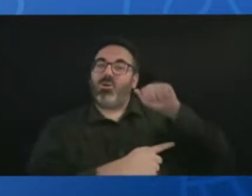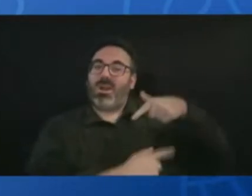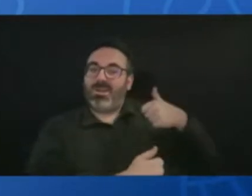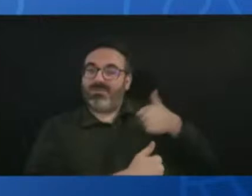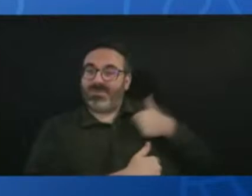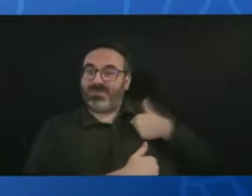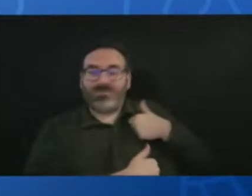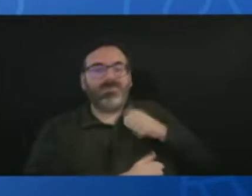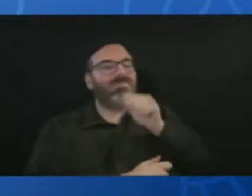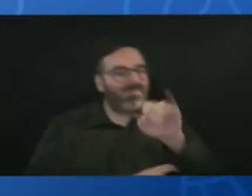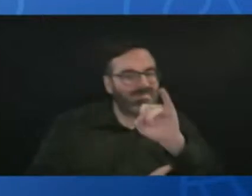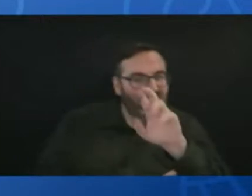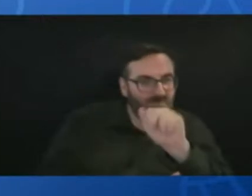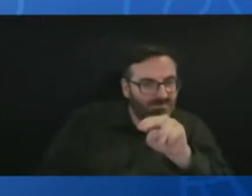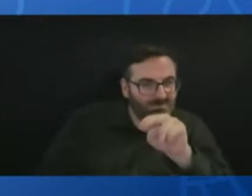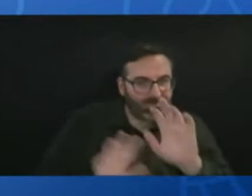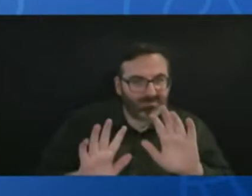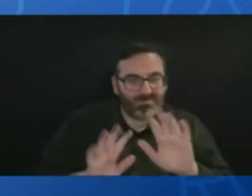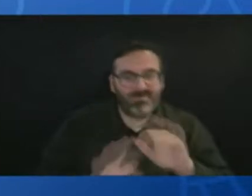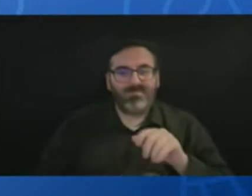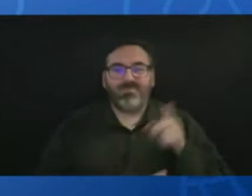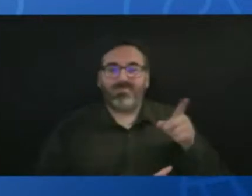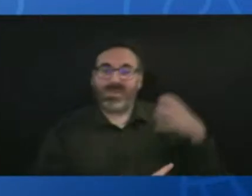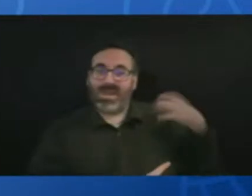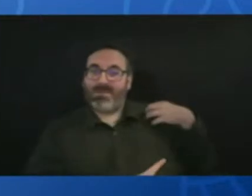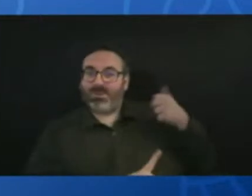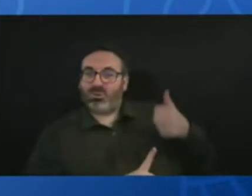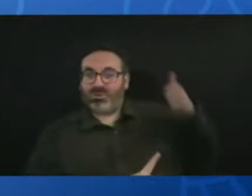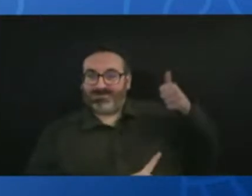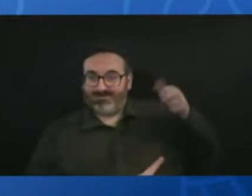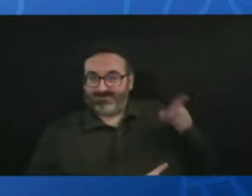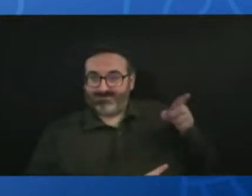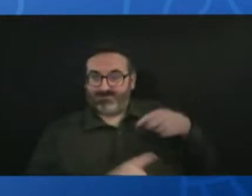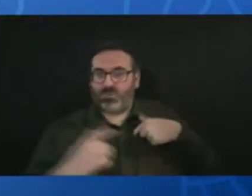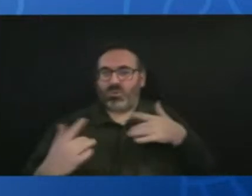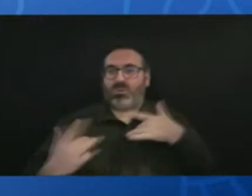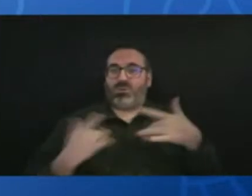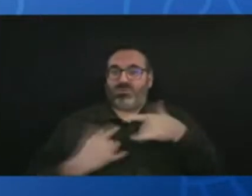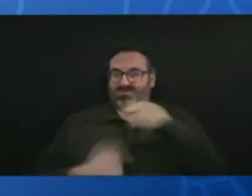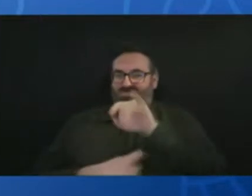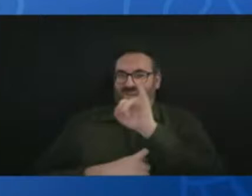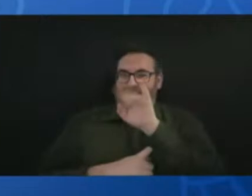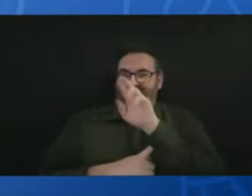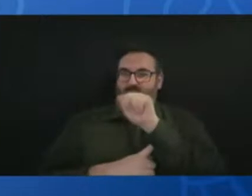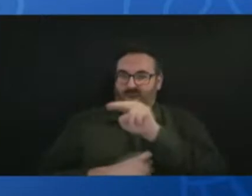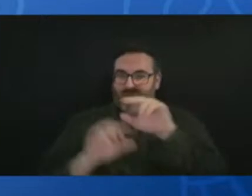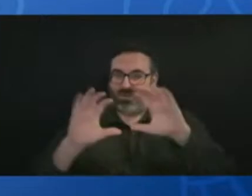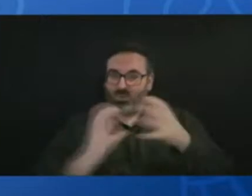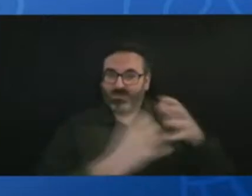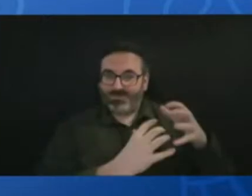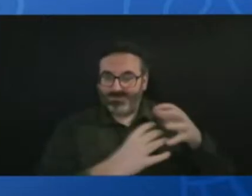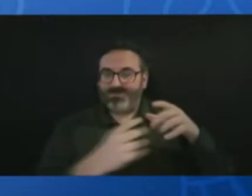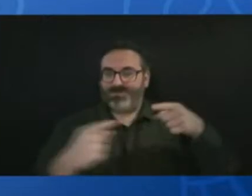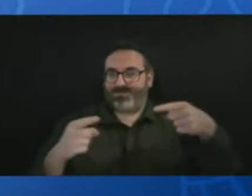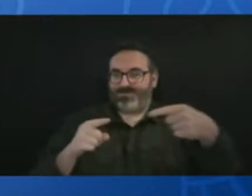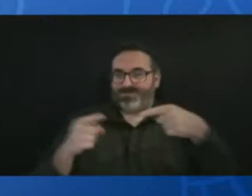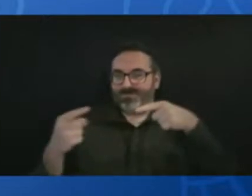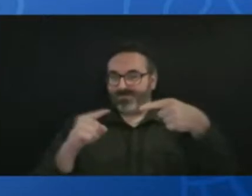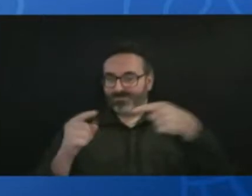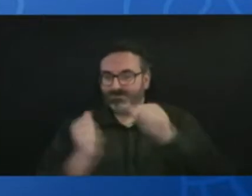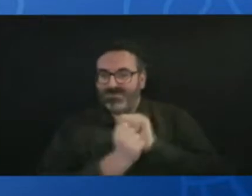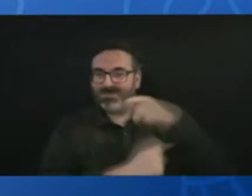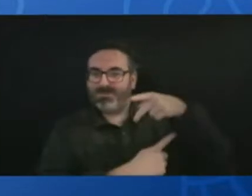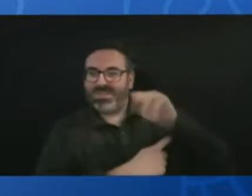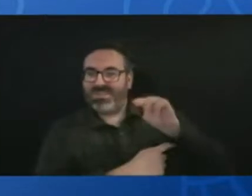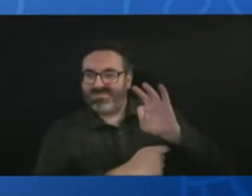these Iran-aligned groups within the PMF, including designated foreign terrorist organizations, engage in violent